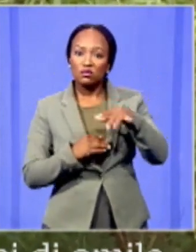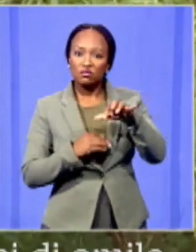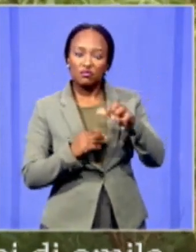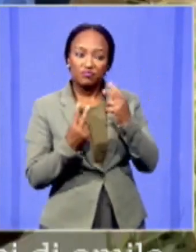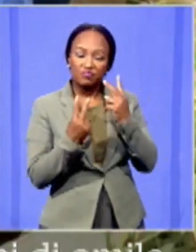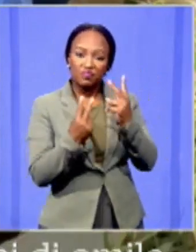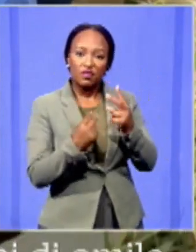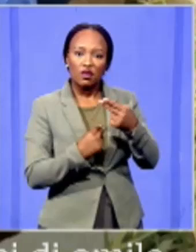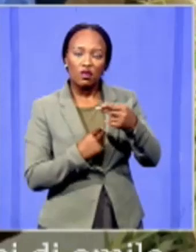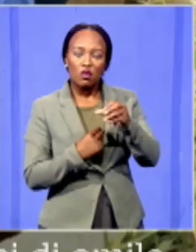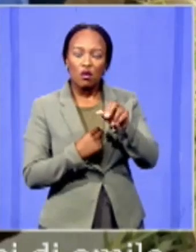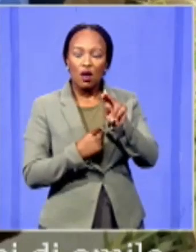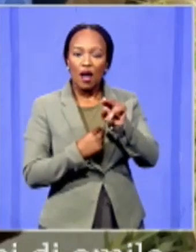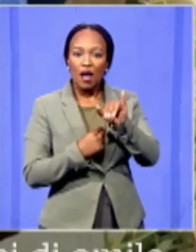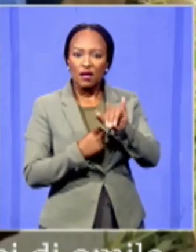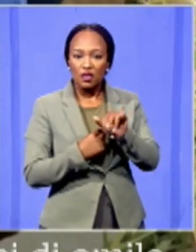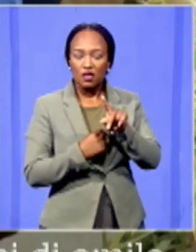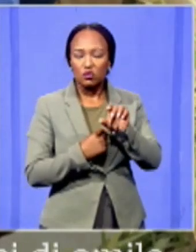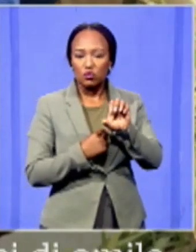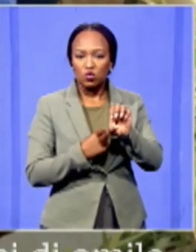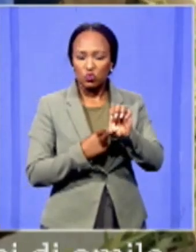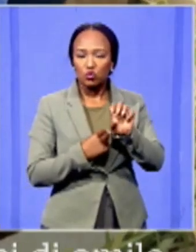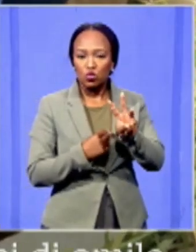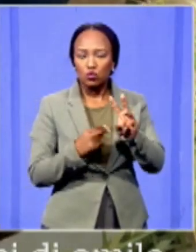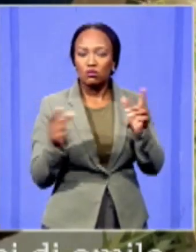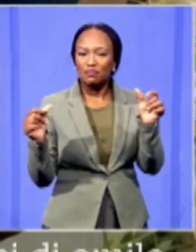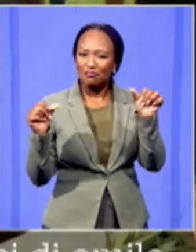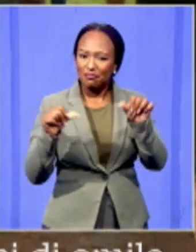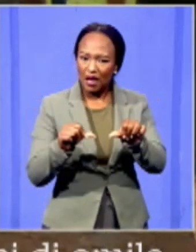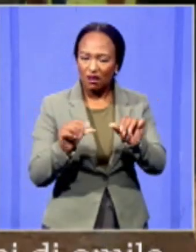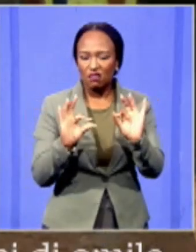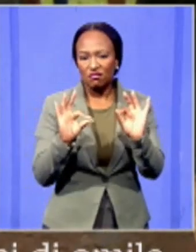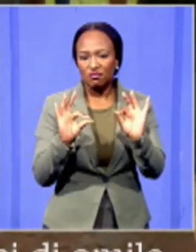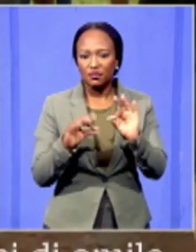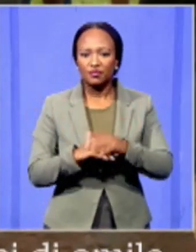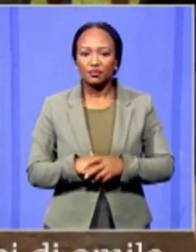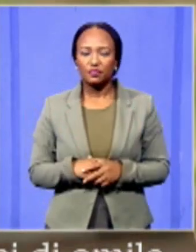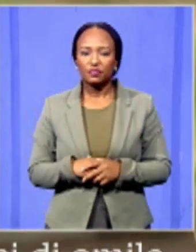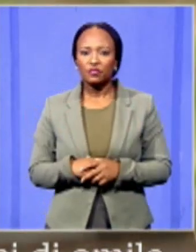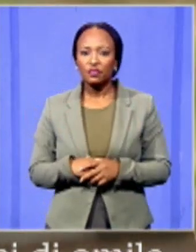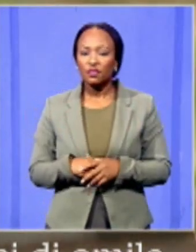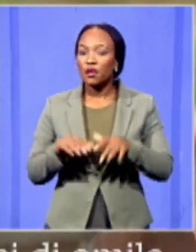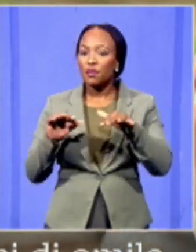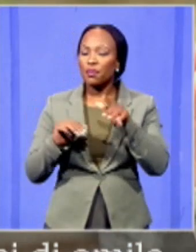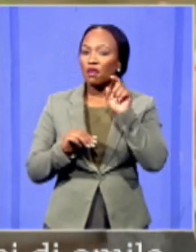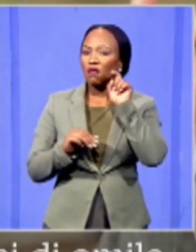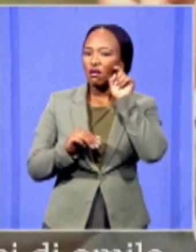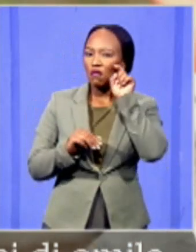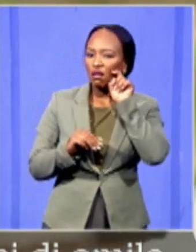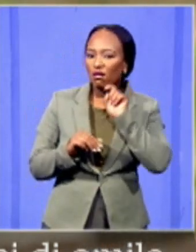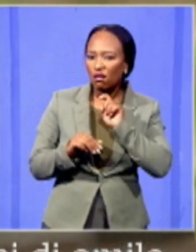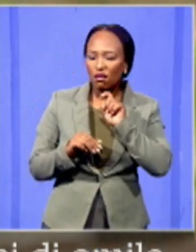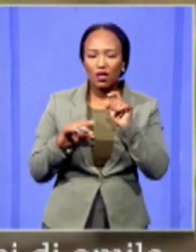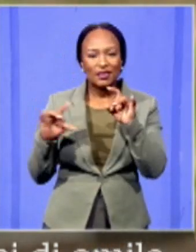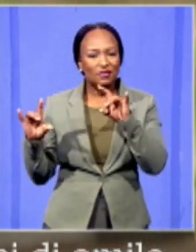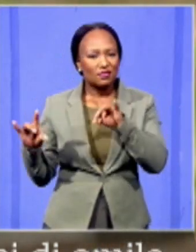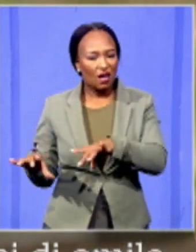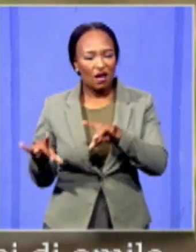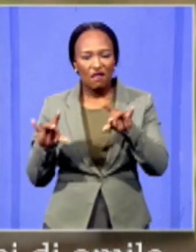Honeydew gore ba boetše dilo sekeng. Especially the elderly are suffering so badly with regards to